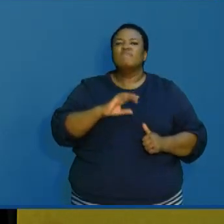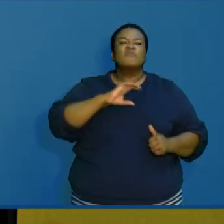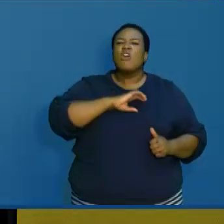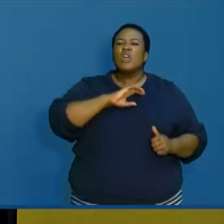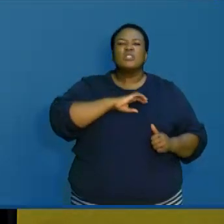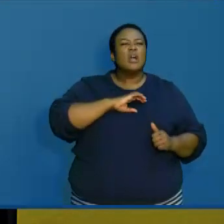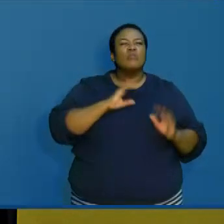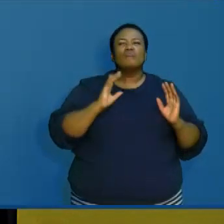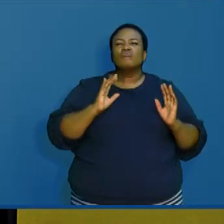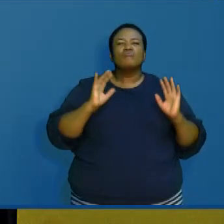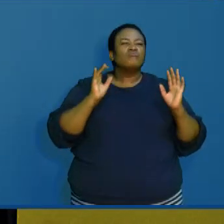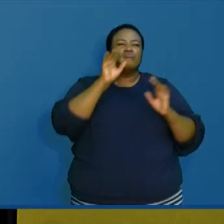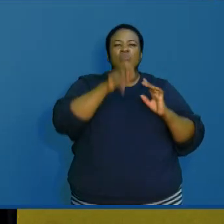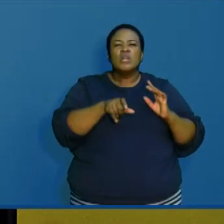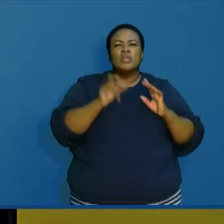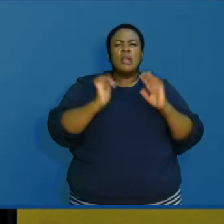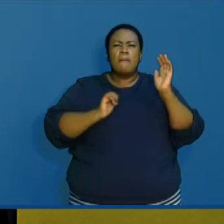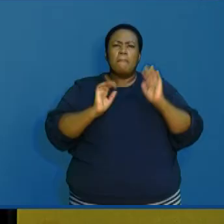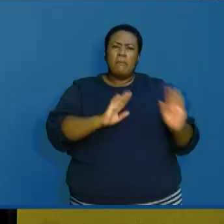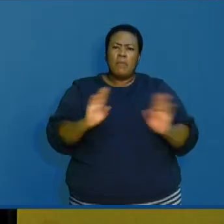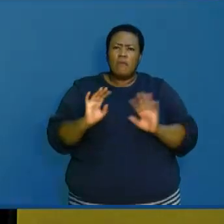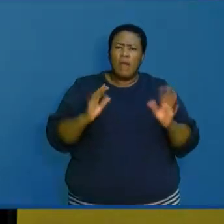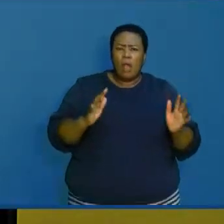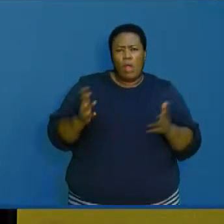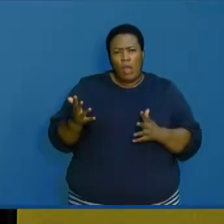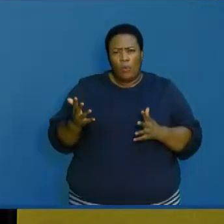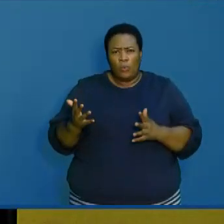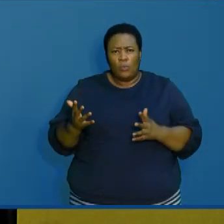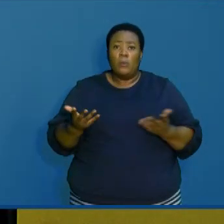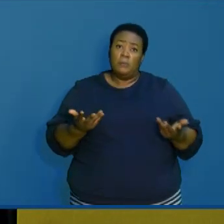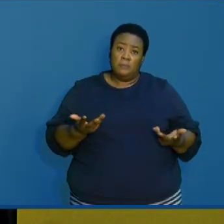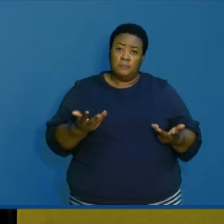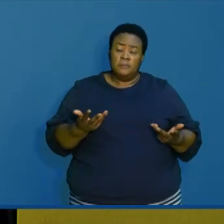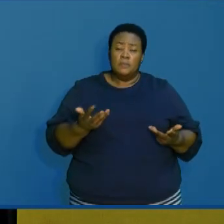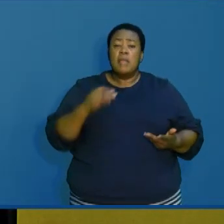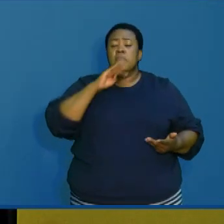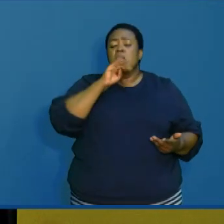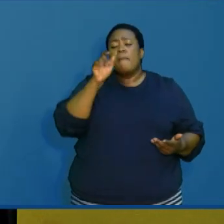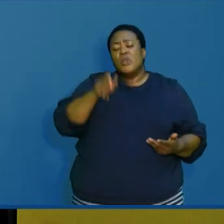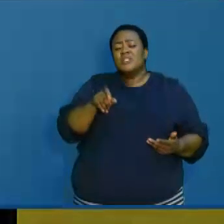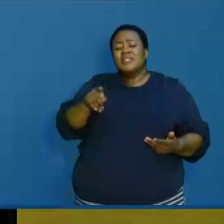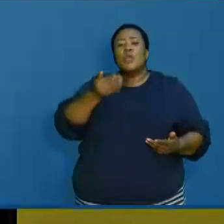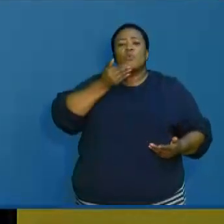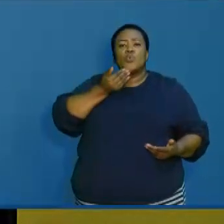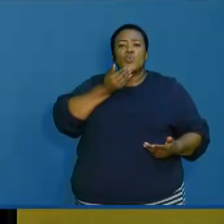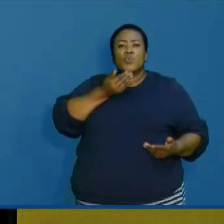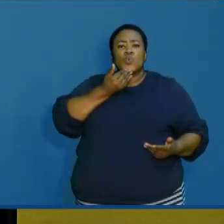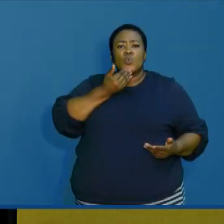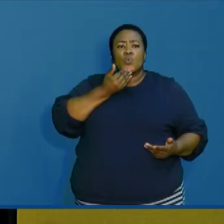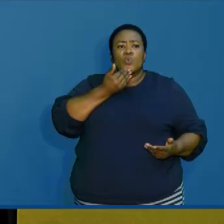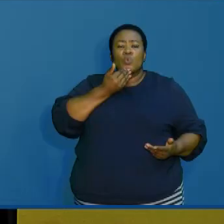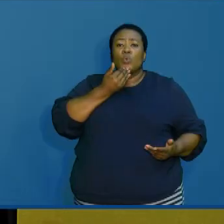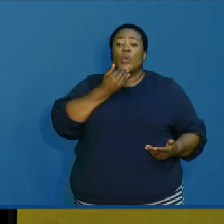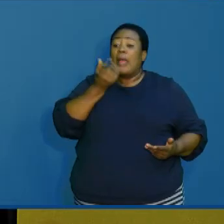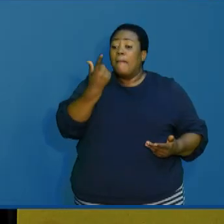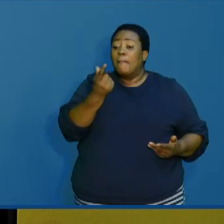is a character trait? A character trait is basically who the person is, not what that